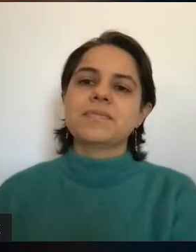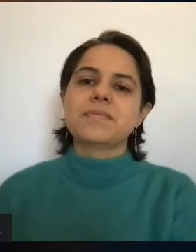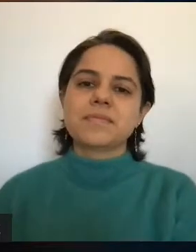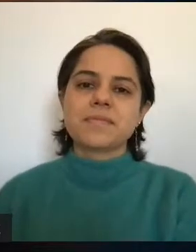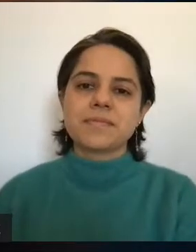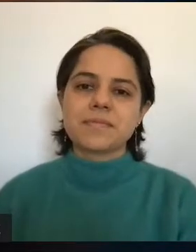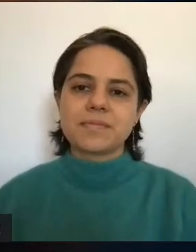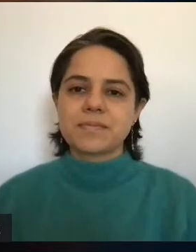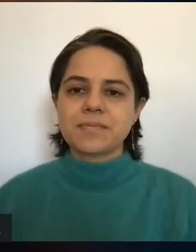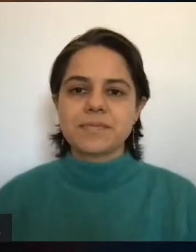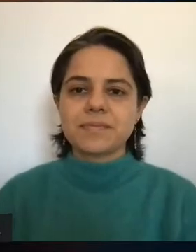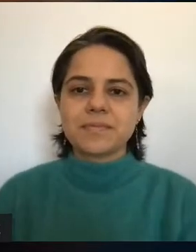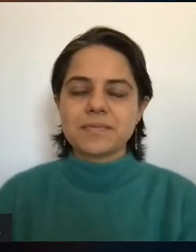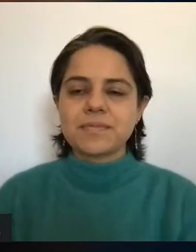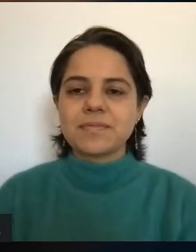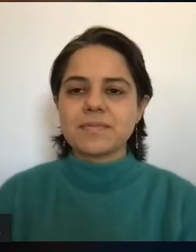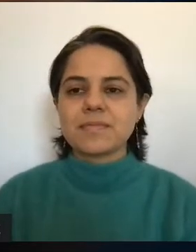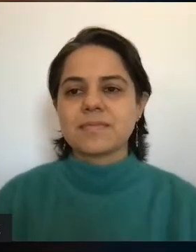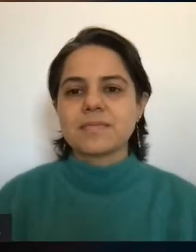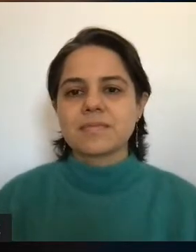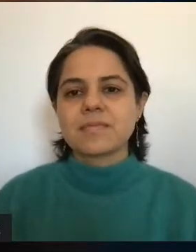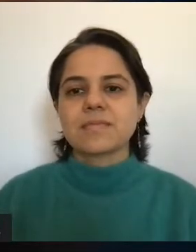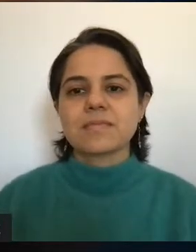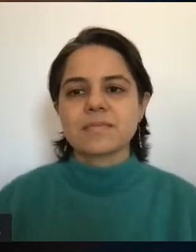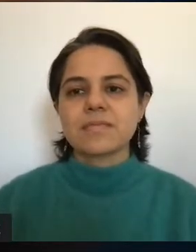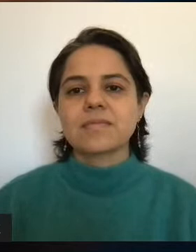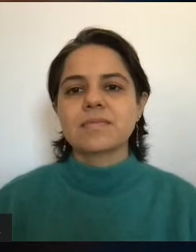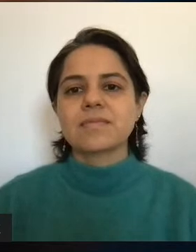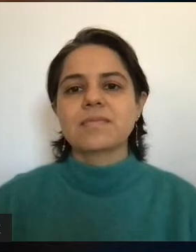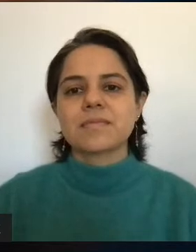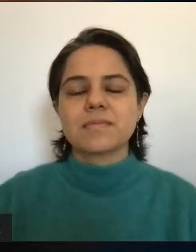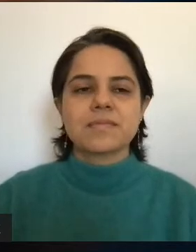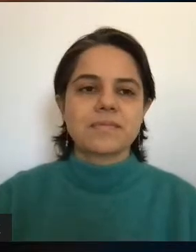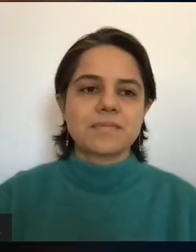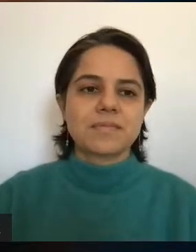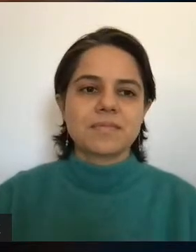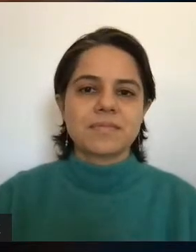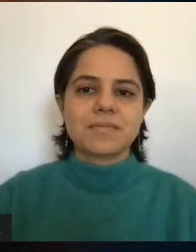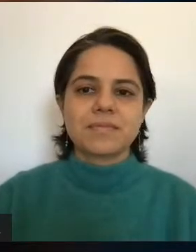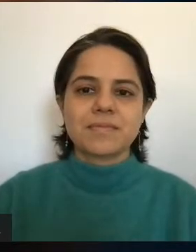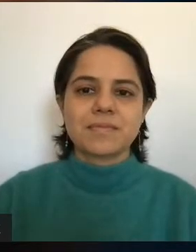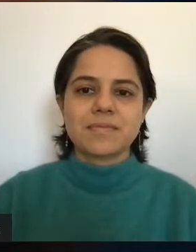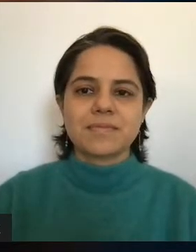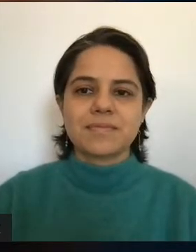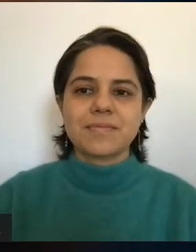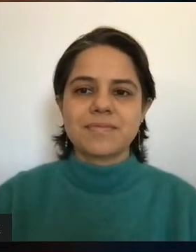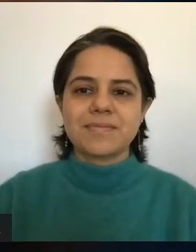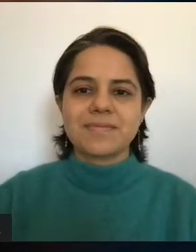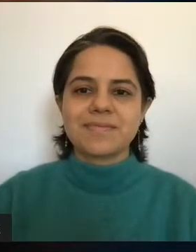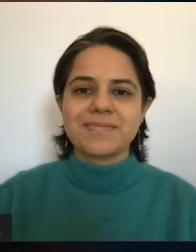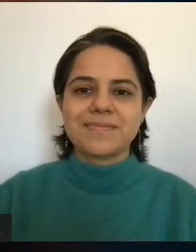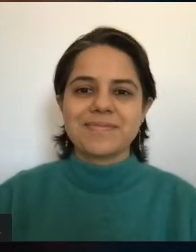mothertongue.si.edu to see more films. Your feedback is also welcome through our social media channels at any time.